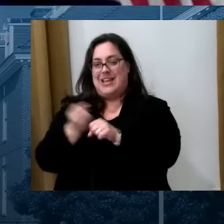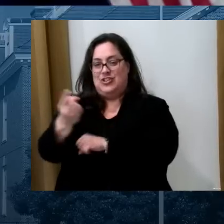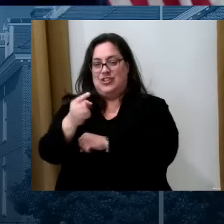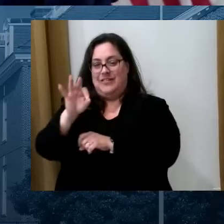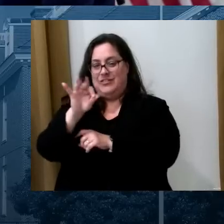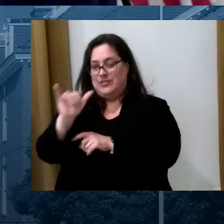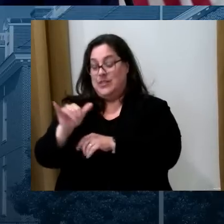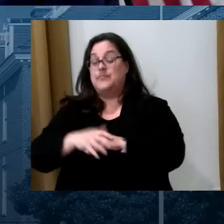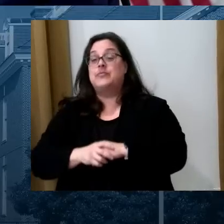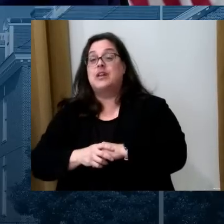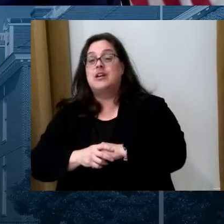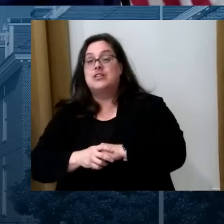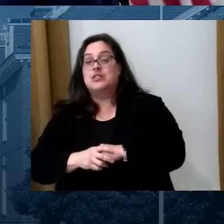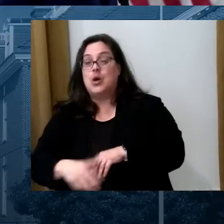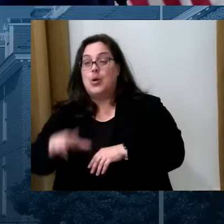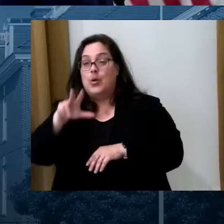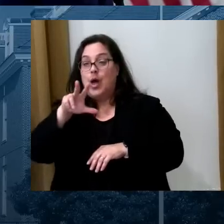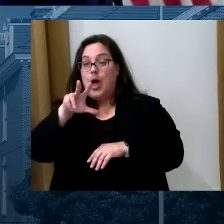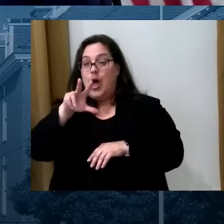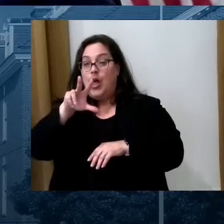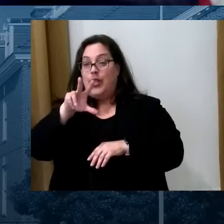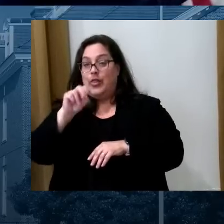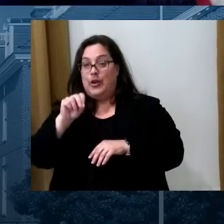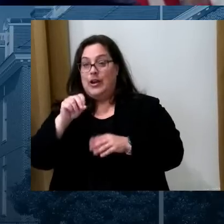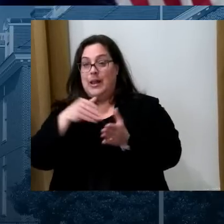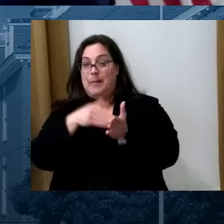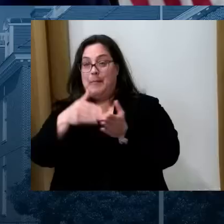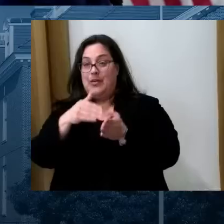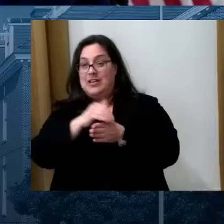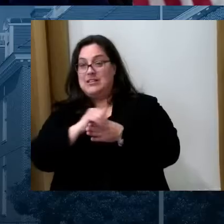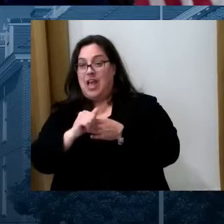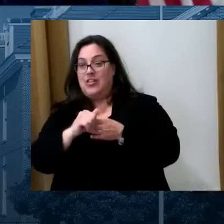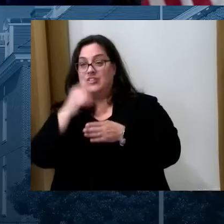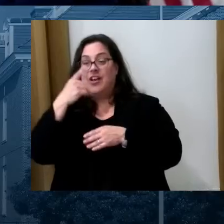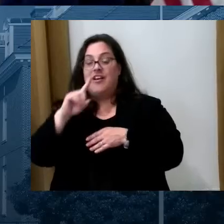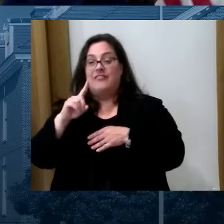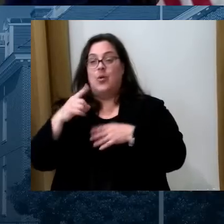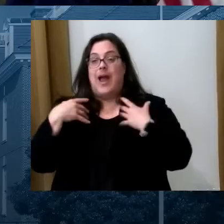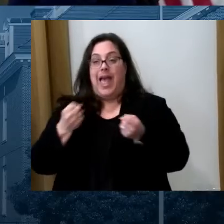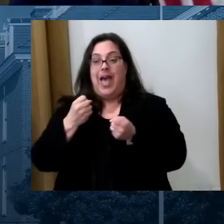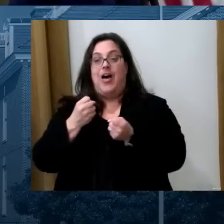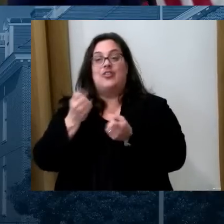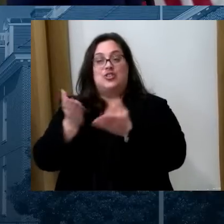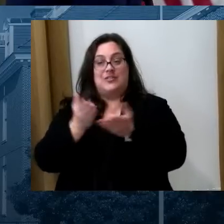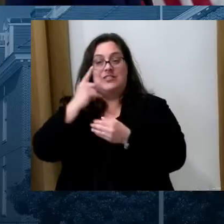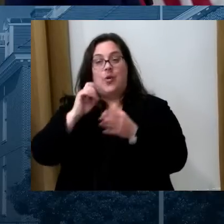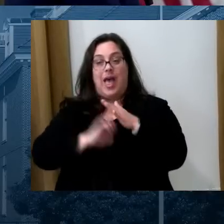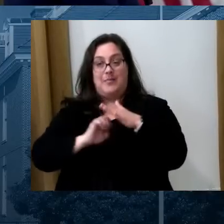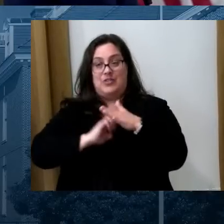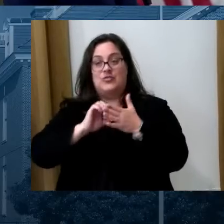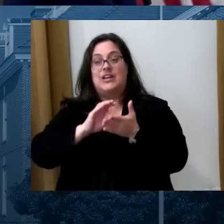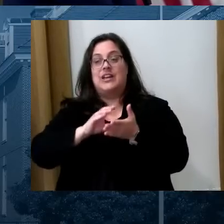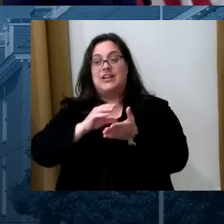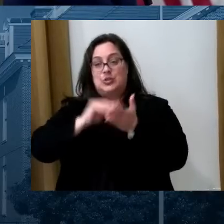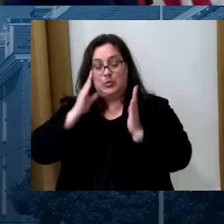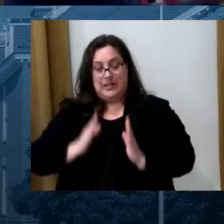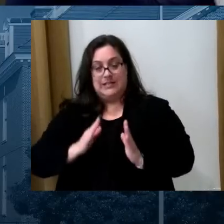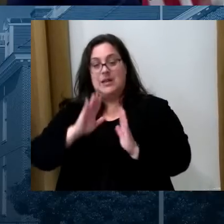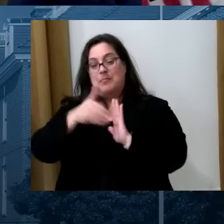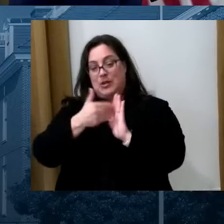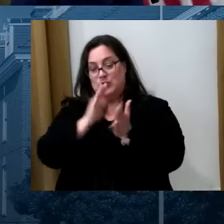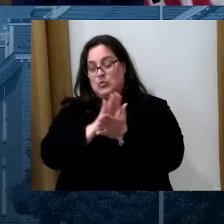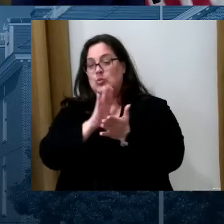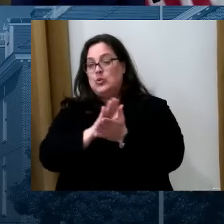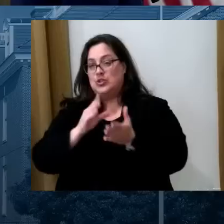million for mental health services for elementary and middle school students. This was HB 100, HB 300, that was introduced all